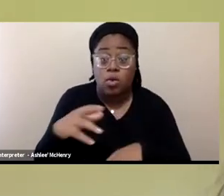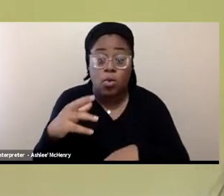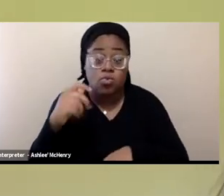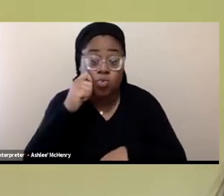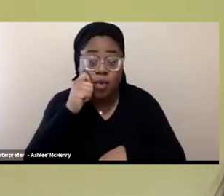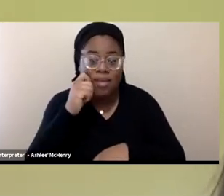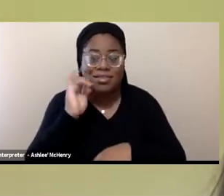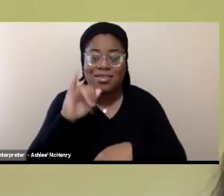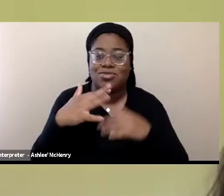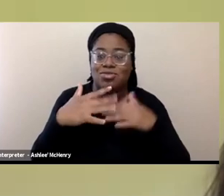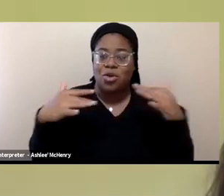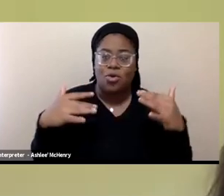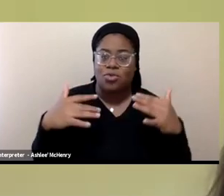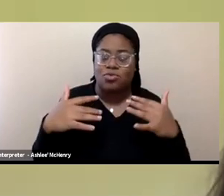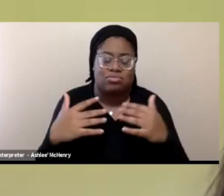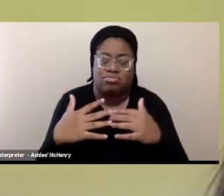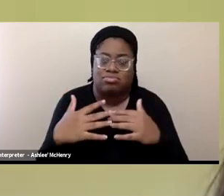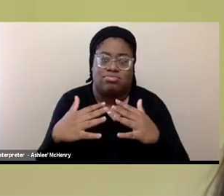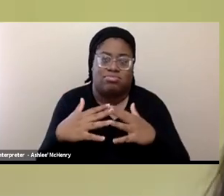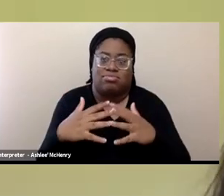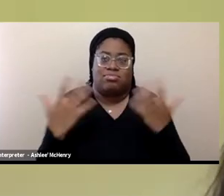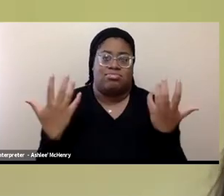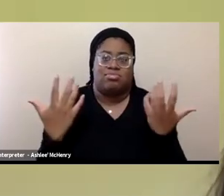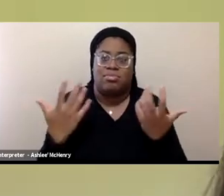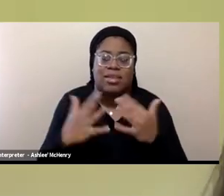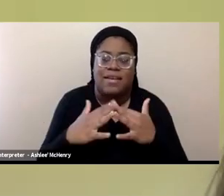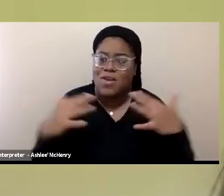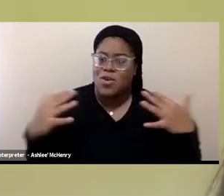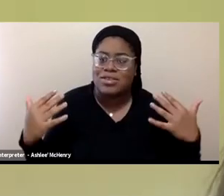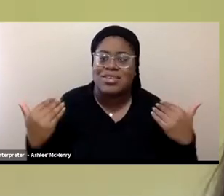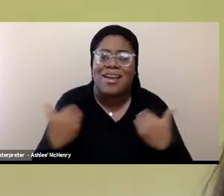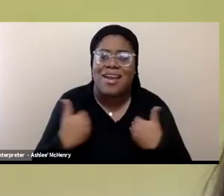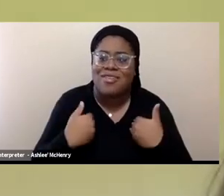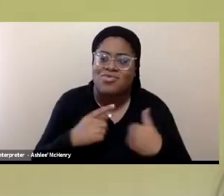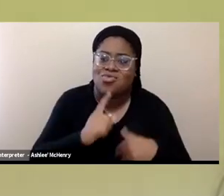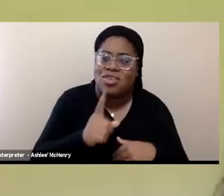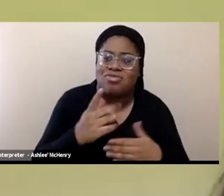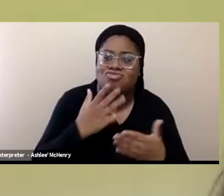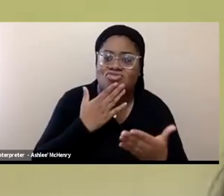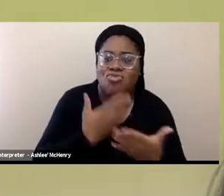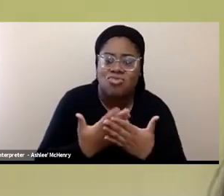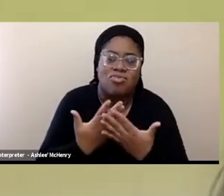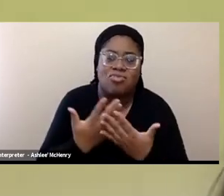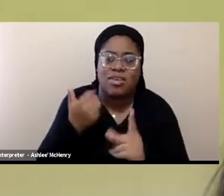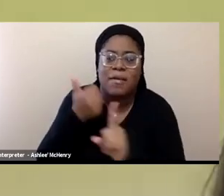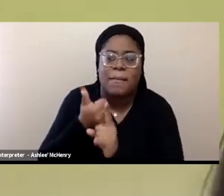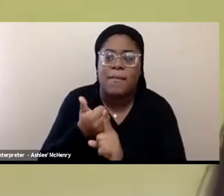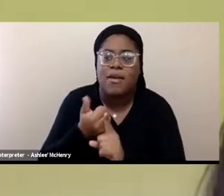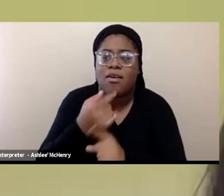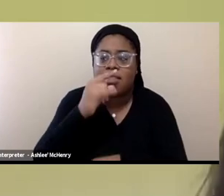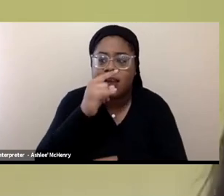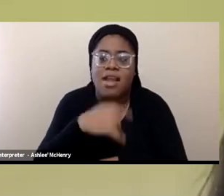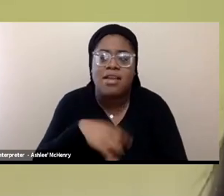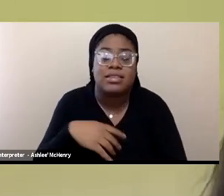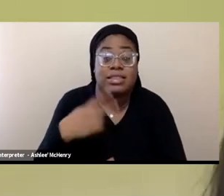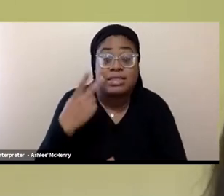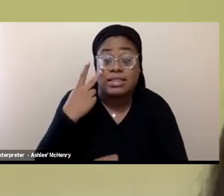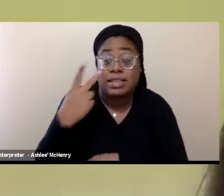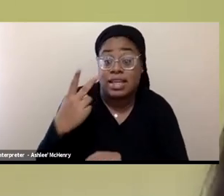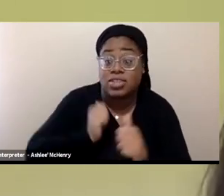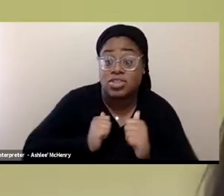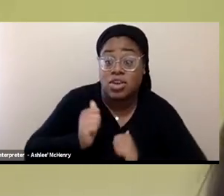so diverse that I feel like that has a great impact on these kids, because it's like, I can look at this show, I